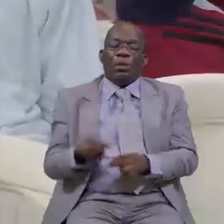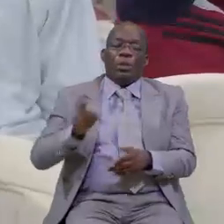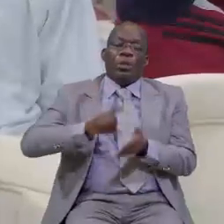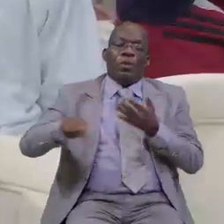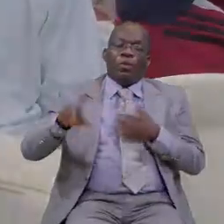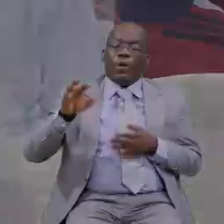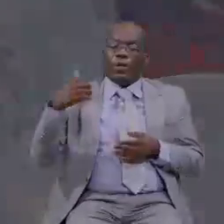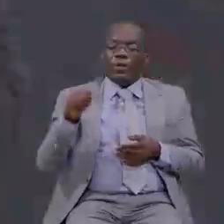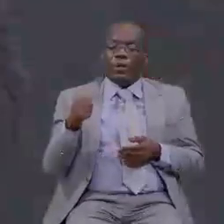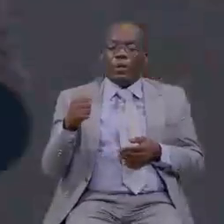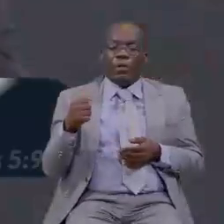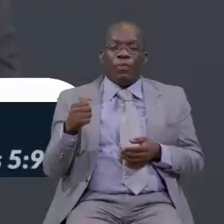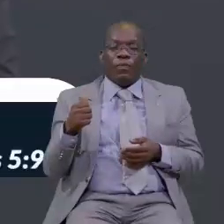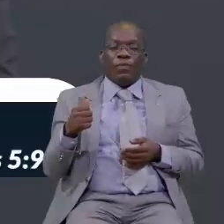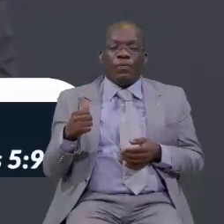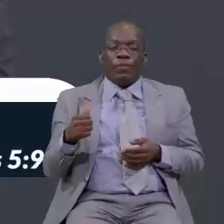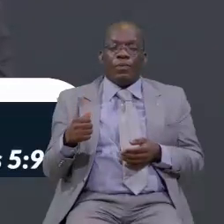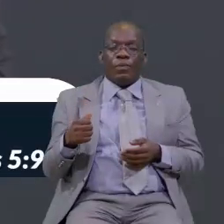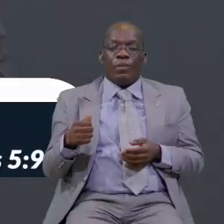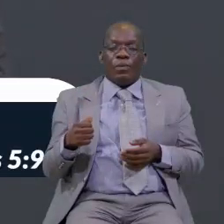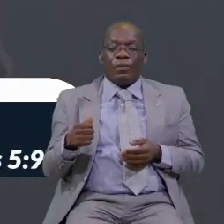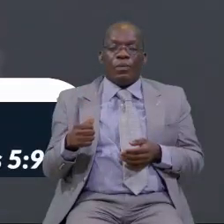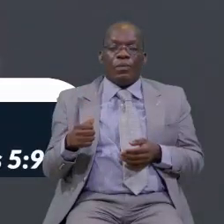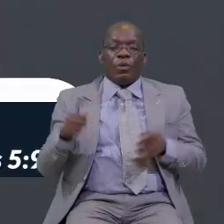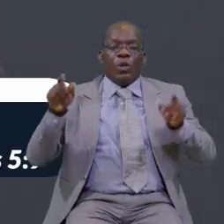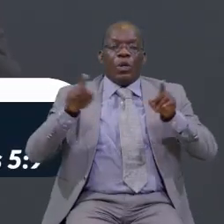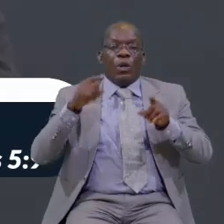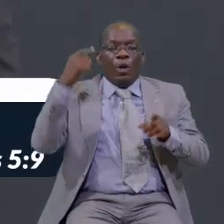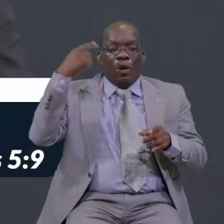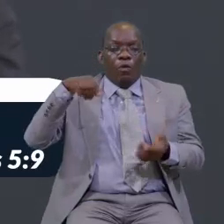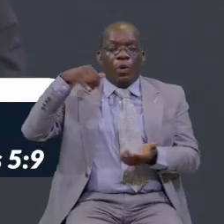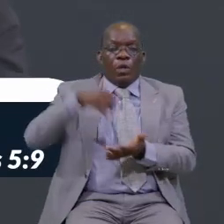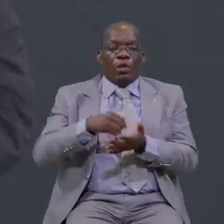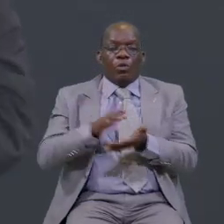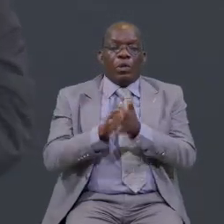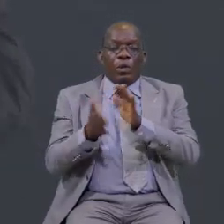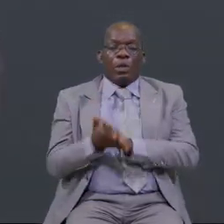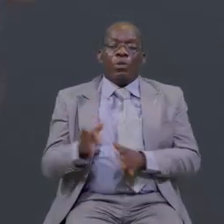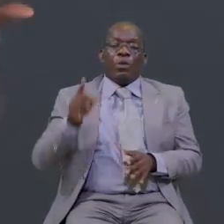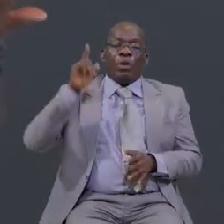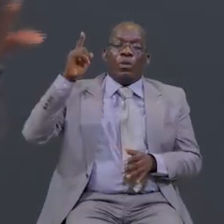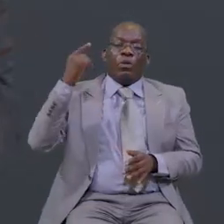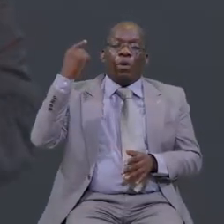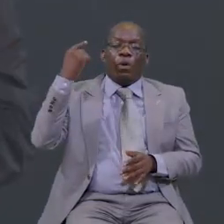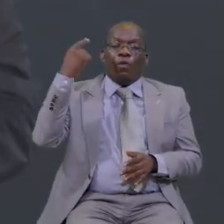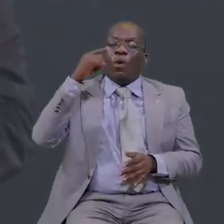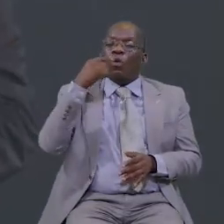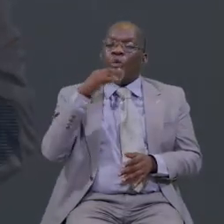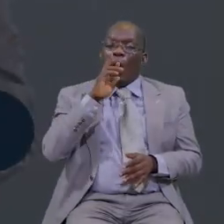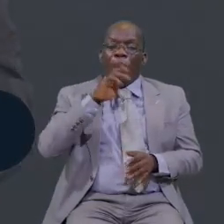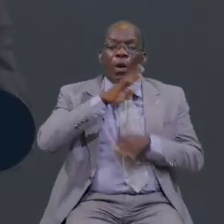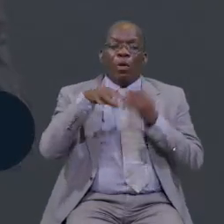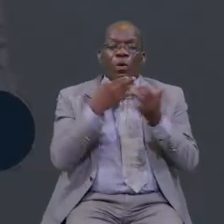10, for it became him for whom are all things, and by whom are